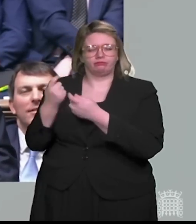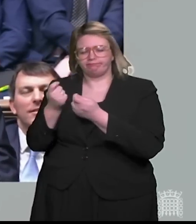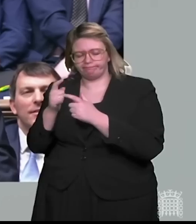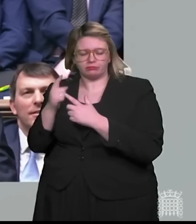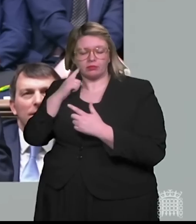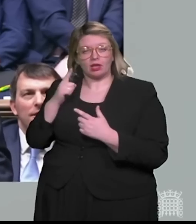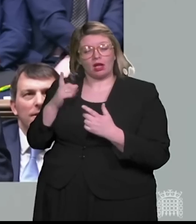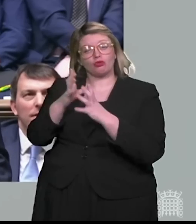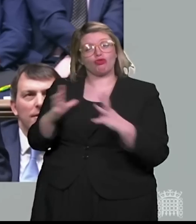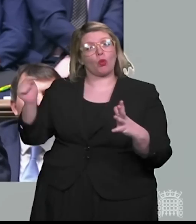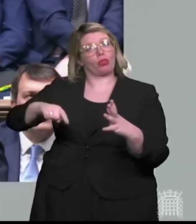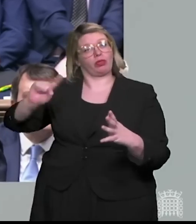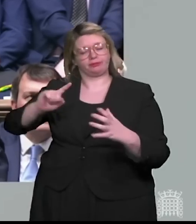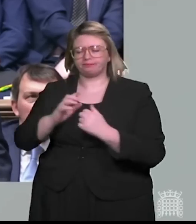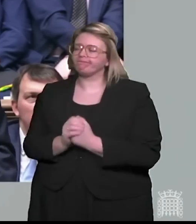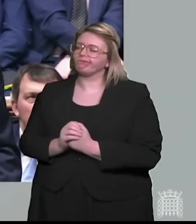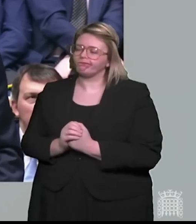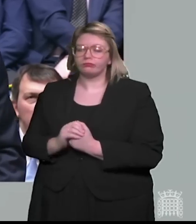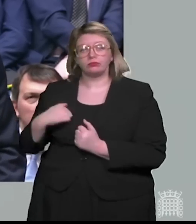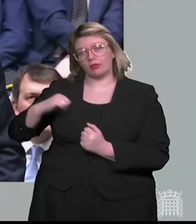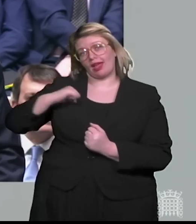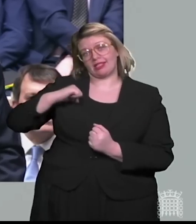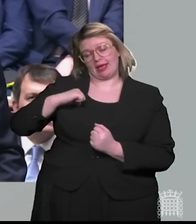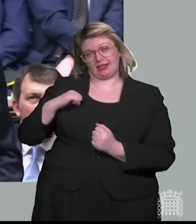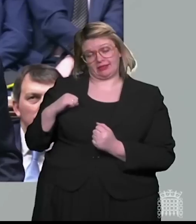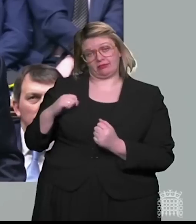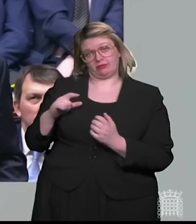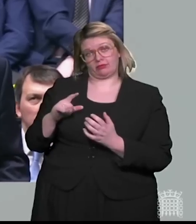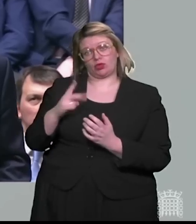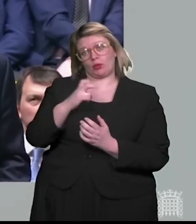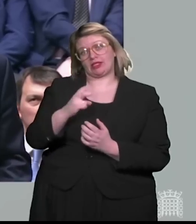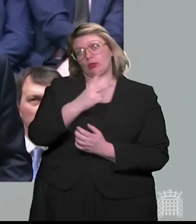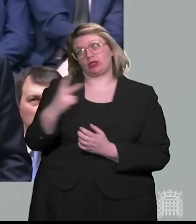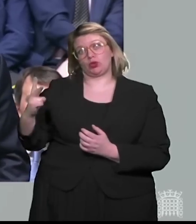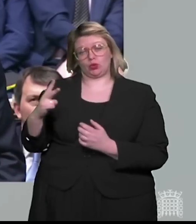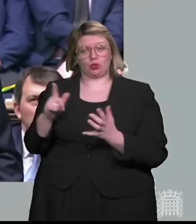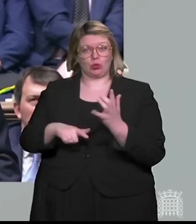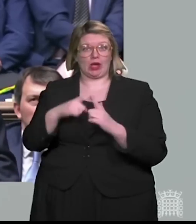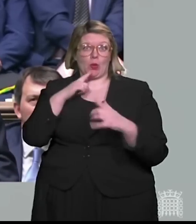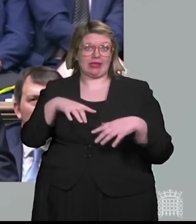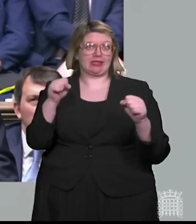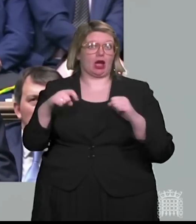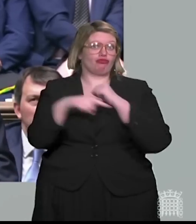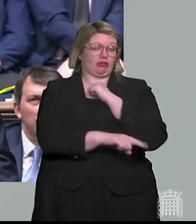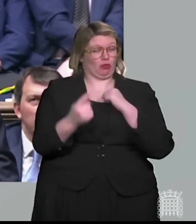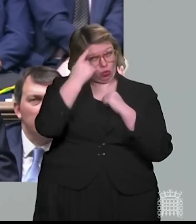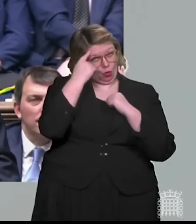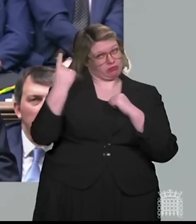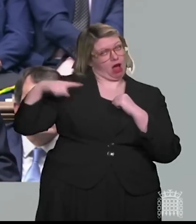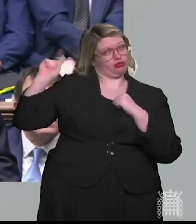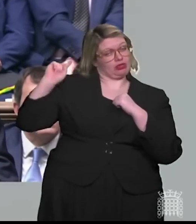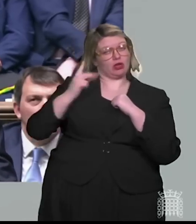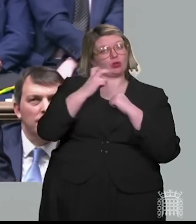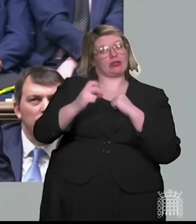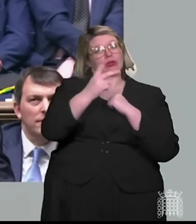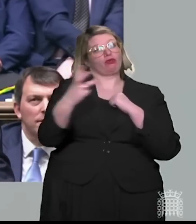they expected that the UK economy would enter recession in 2022 and contract by 1.4% in